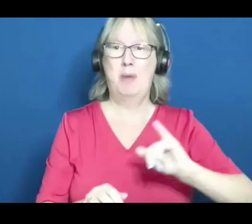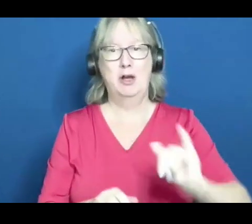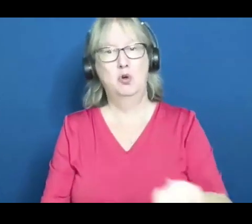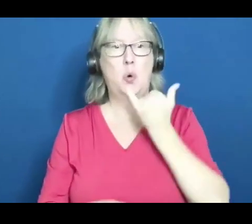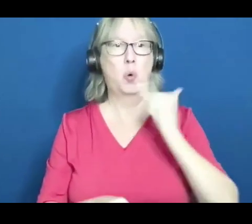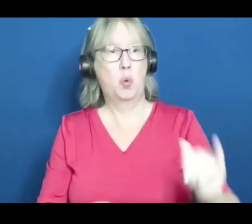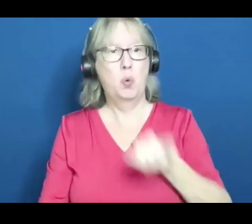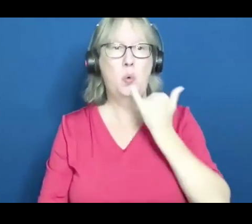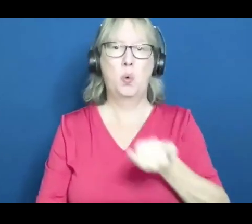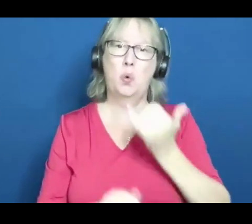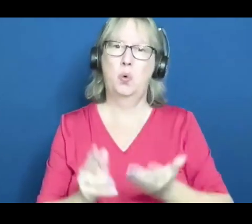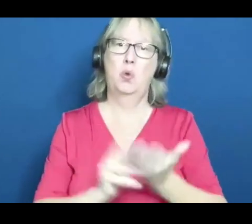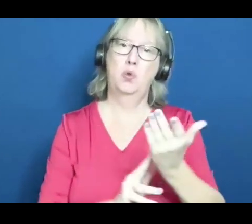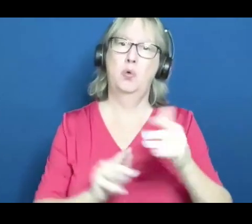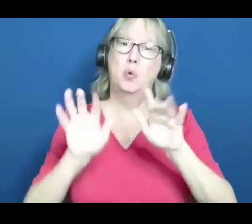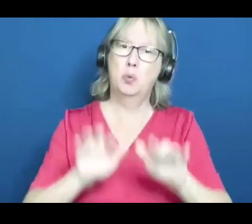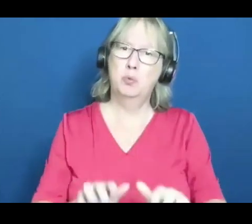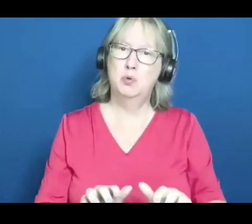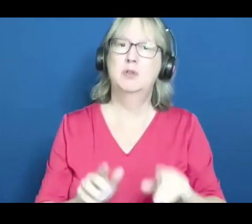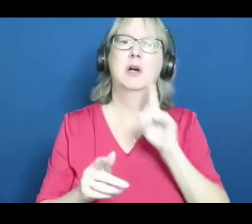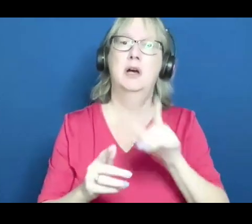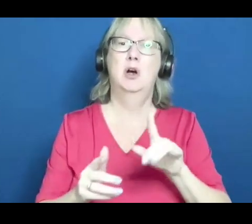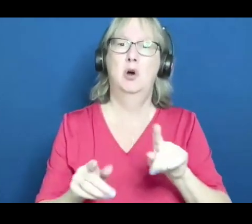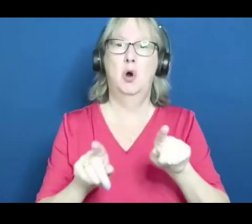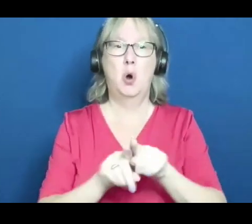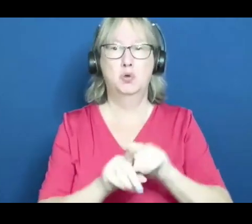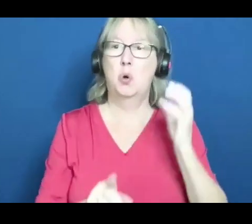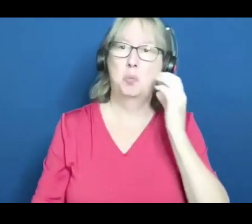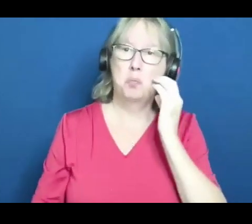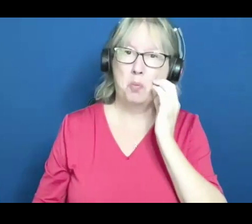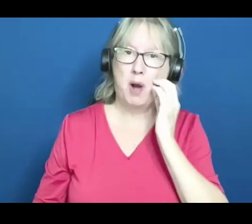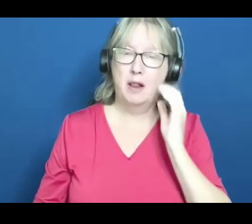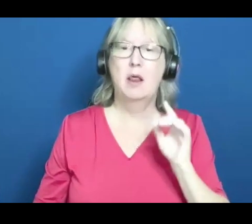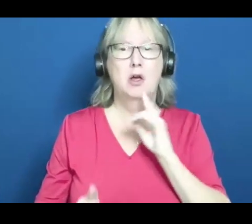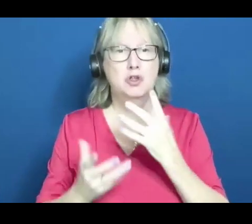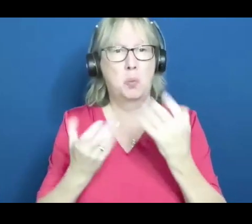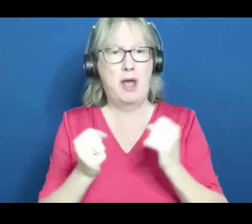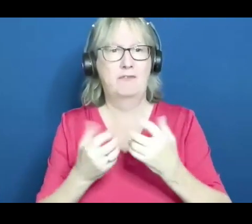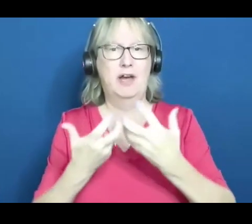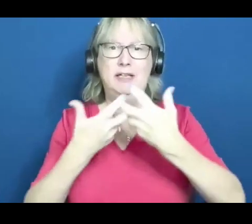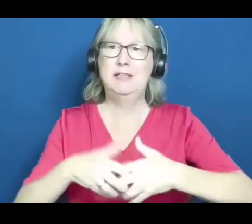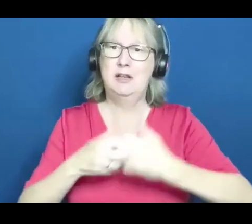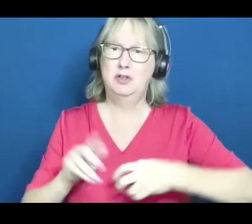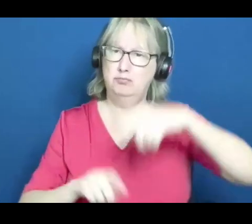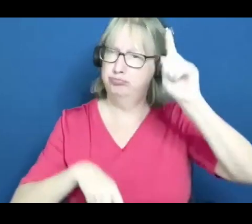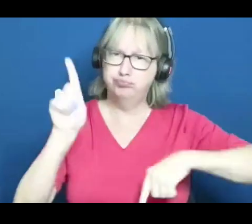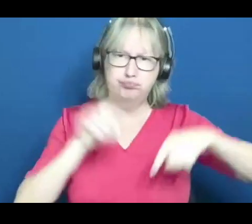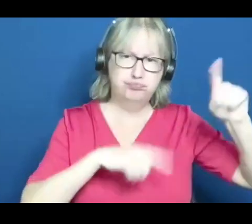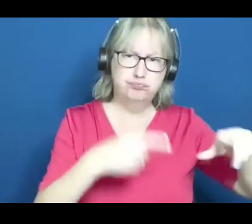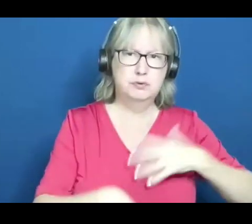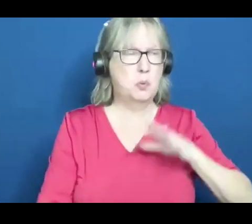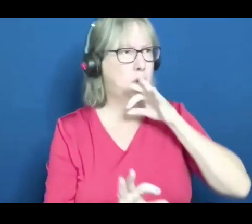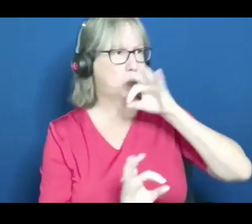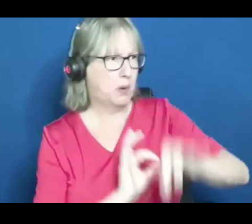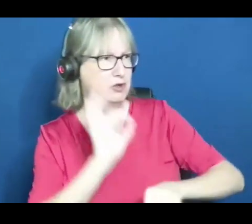computer, or supporting mobiles even. So yeah, the different kind of technology is reviewed, what the individual use over the